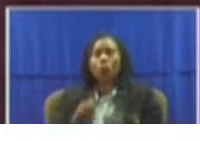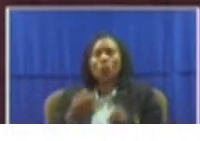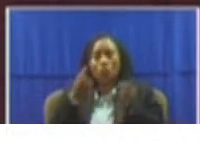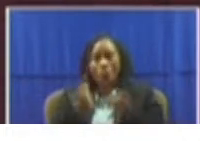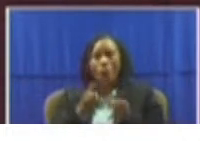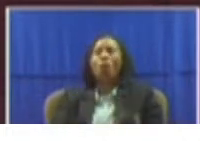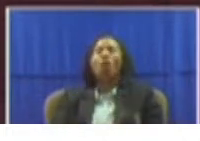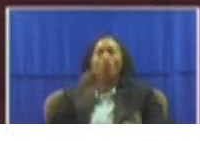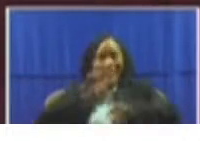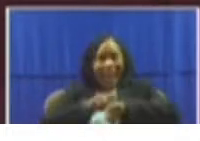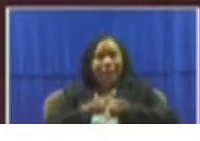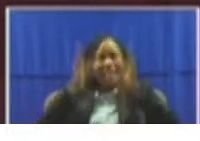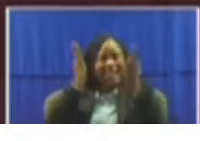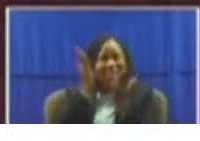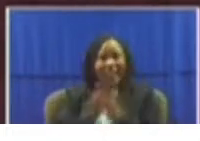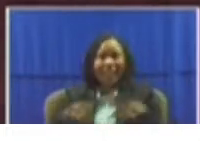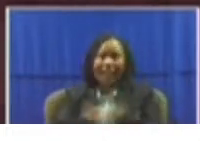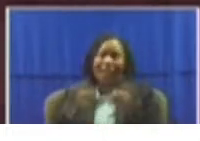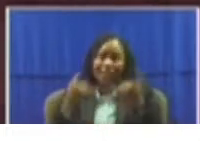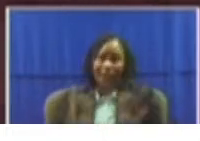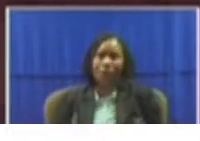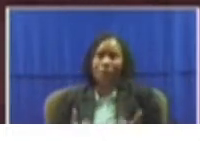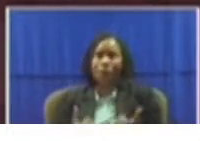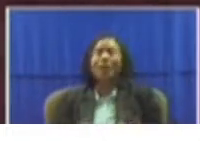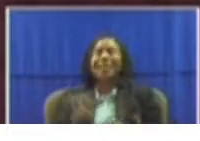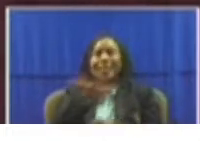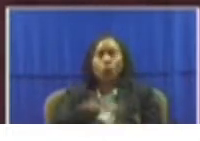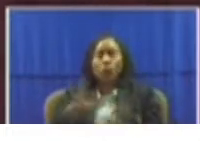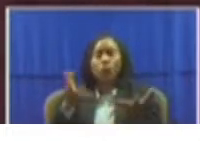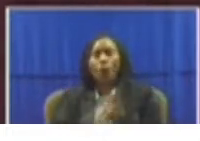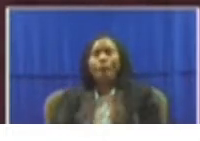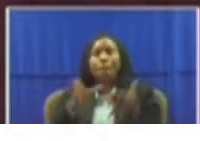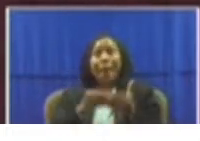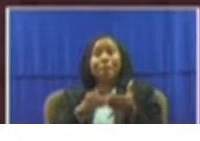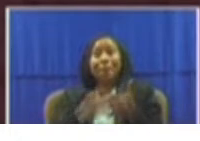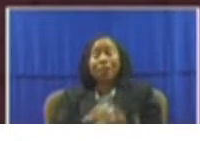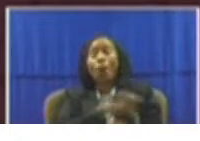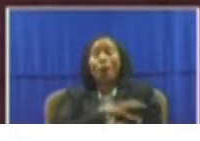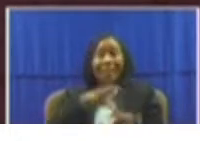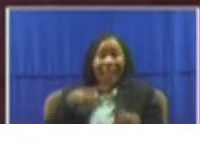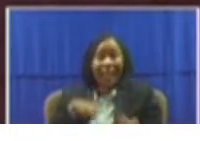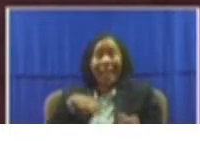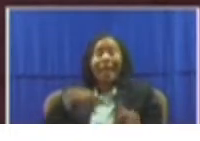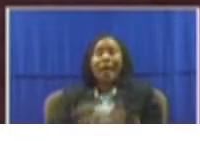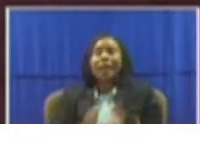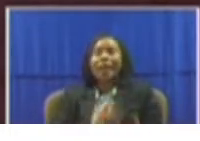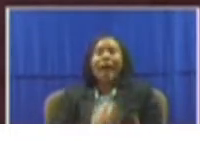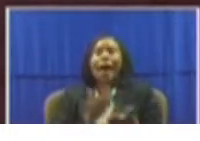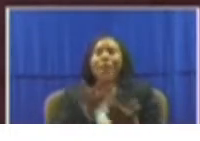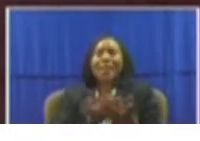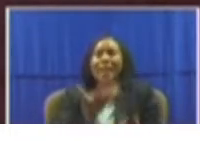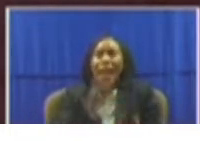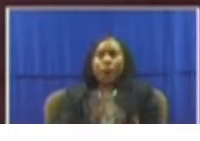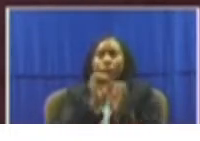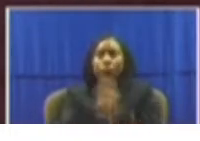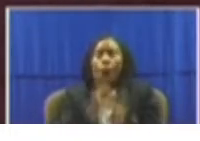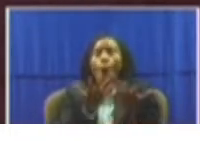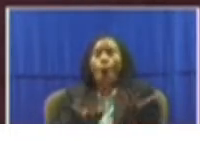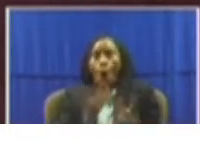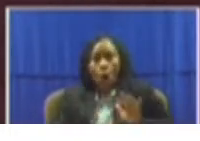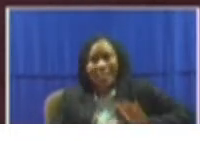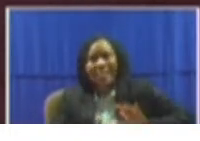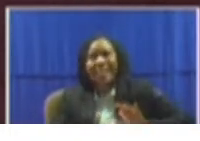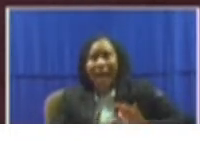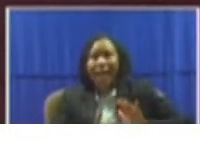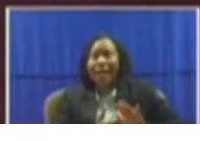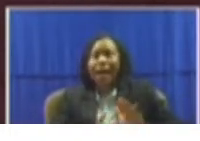like this. A situation where members of the executive have neither the ability or the desire to